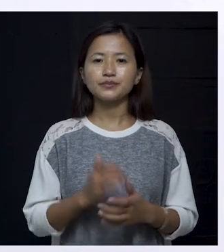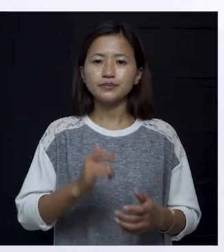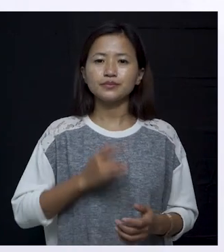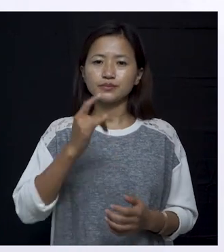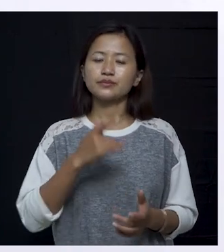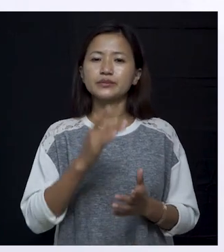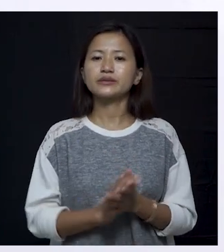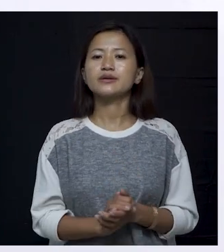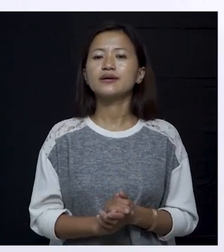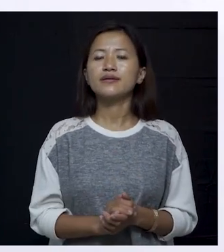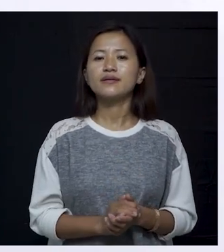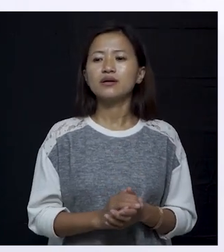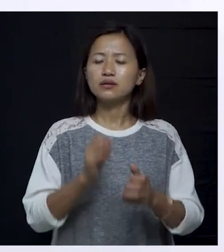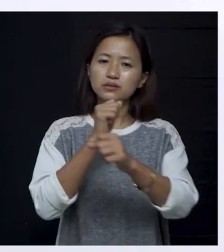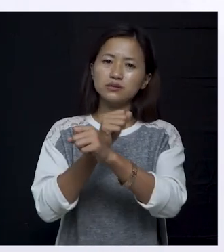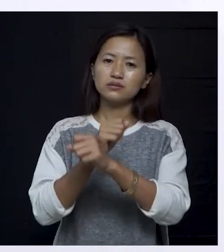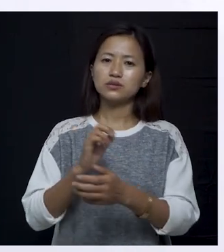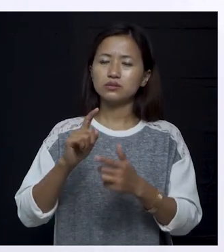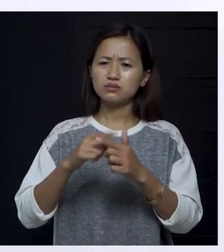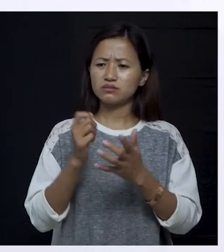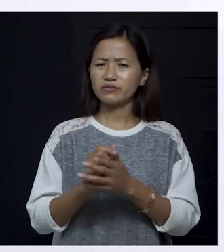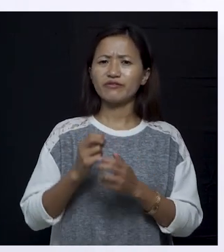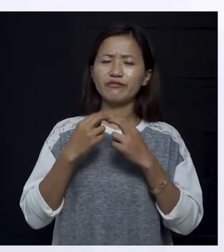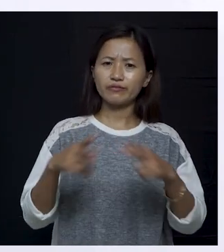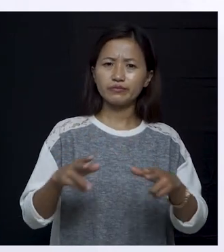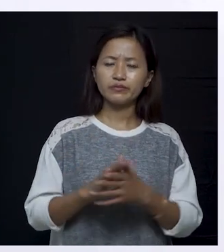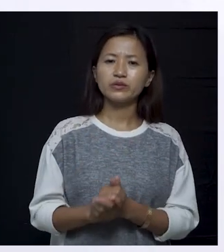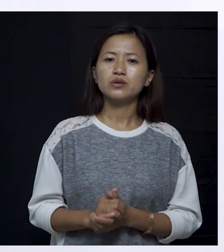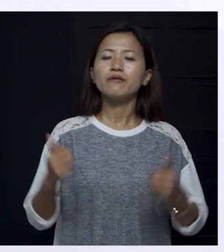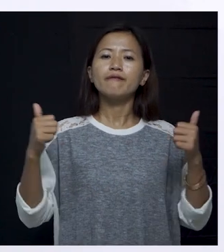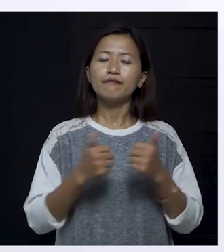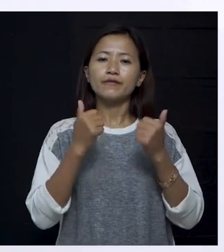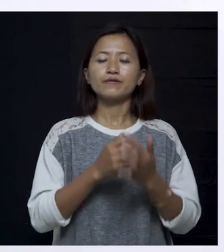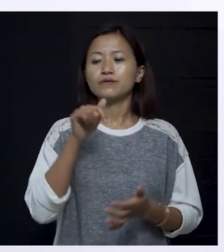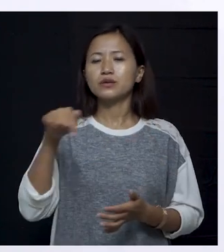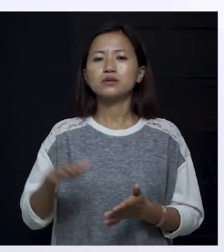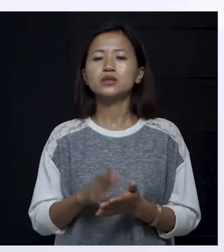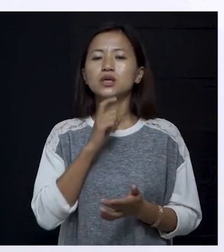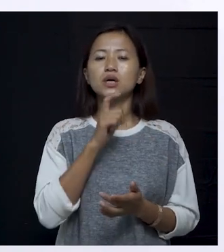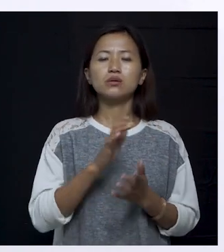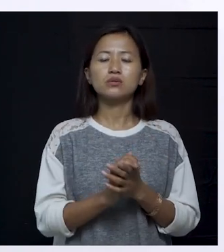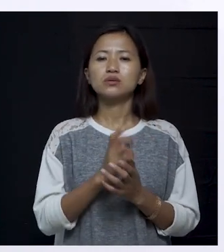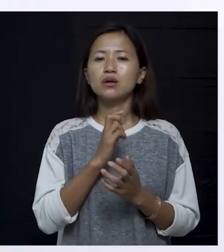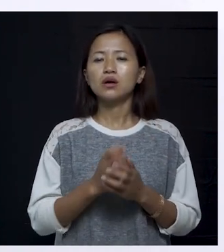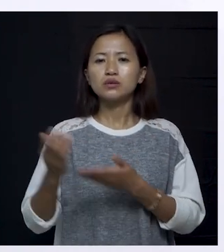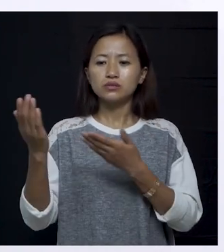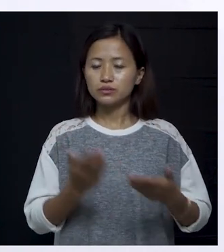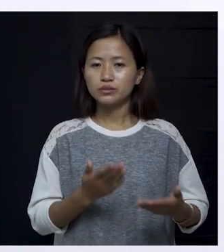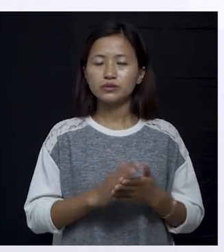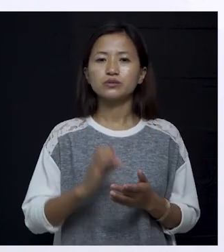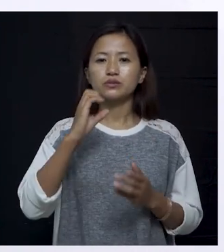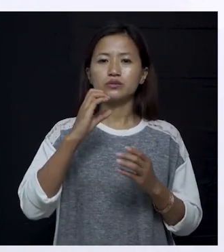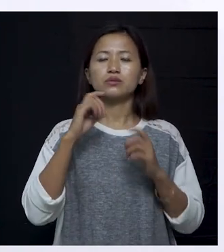that you have been arrested unjustly, you can file for this. And in this, the court will ask the police people to bring you to the